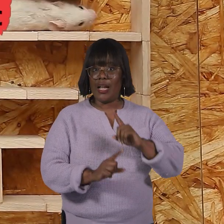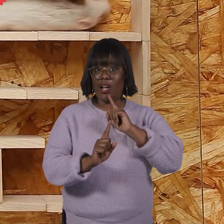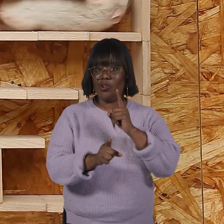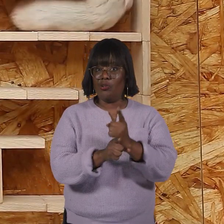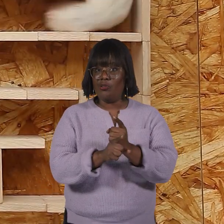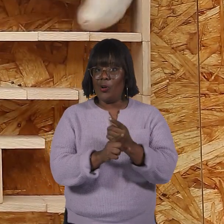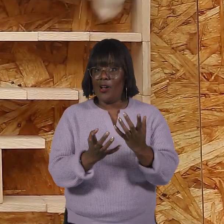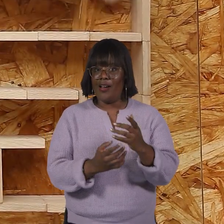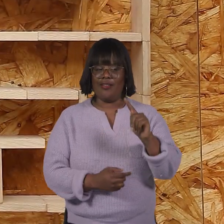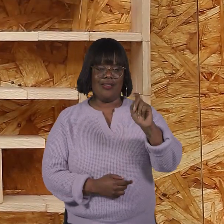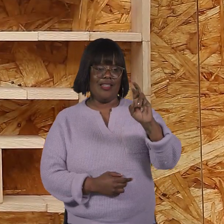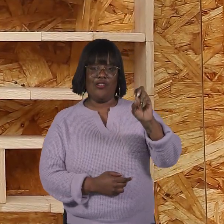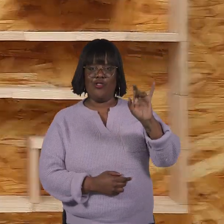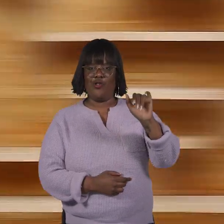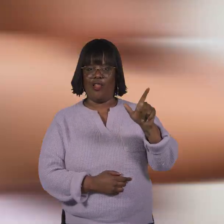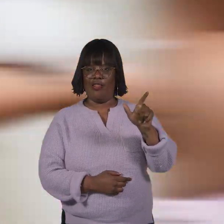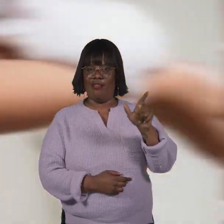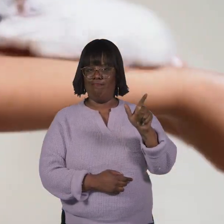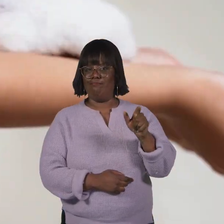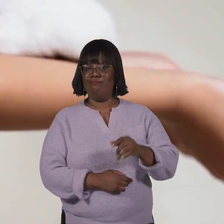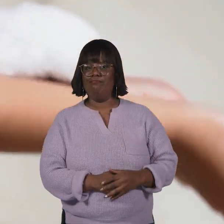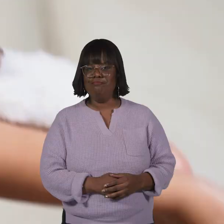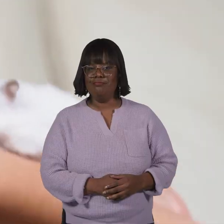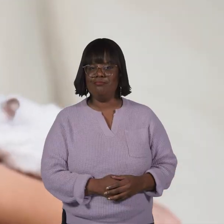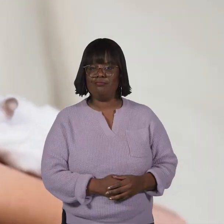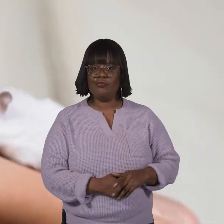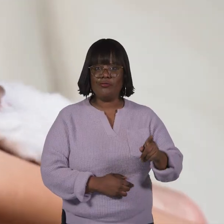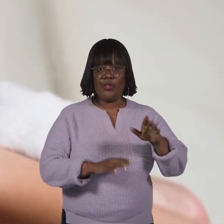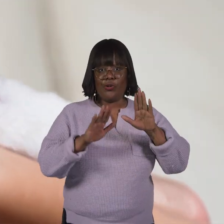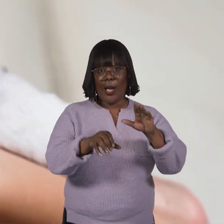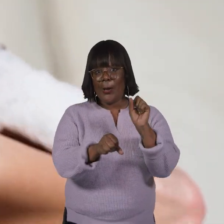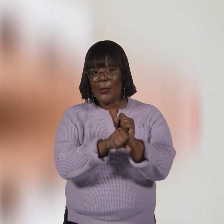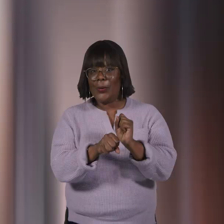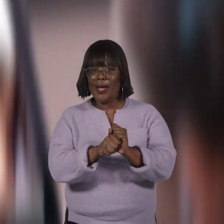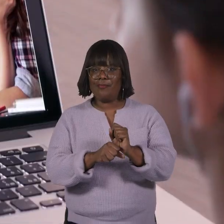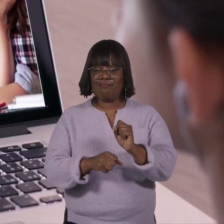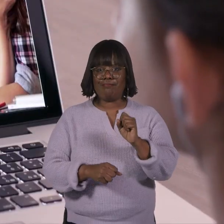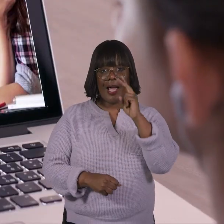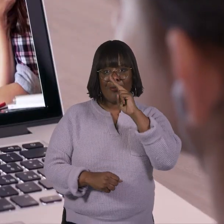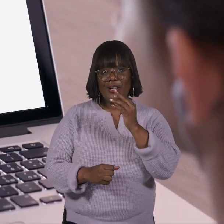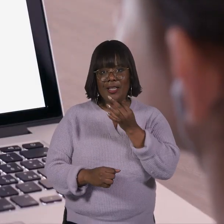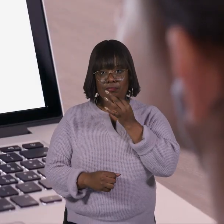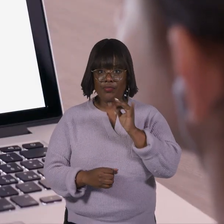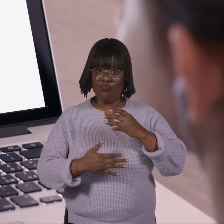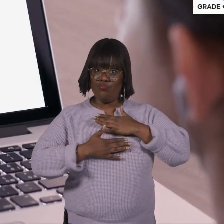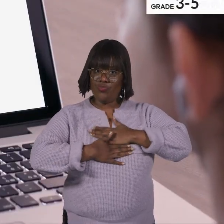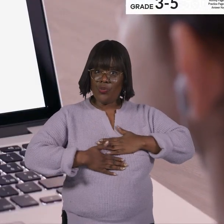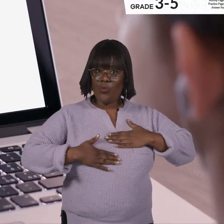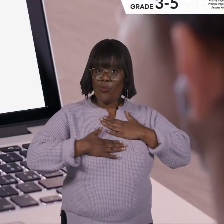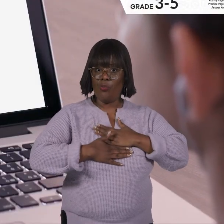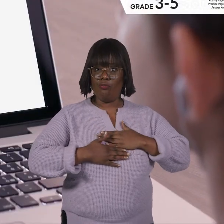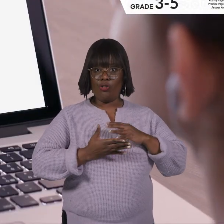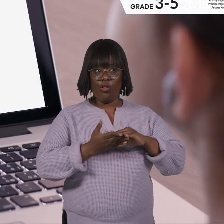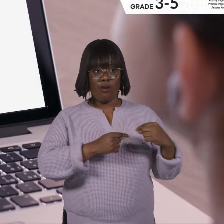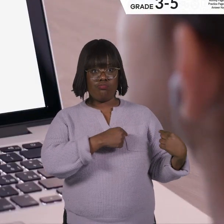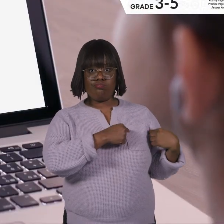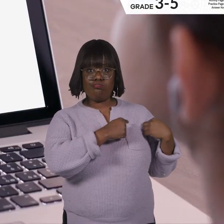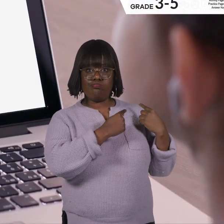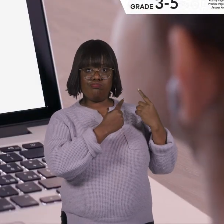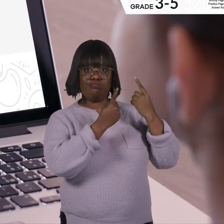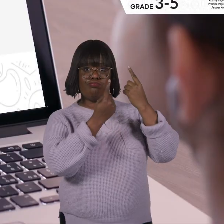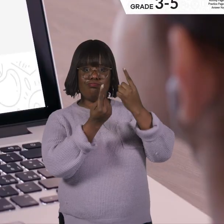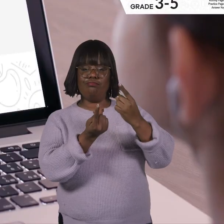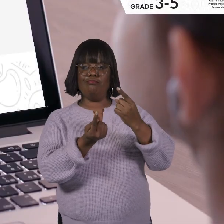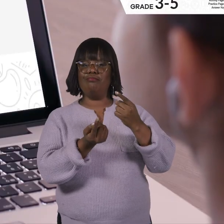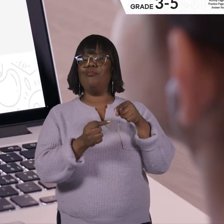c terrestrial great work hamster experts if you enjoyed reading along with us today check out